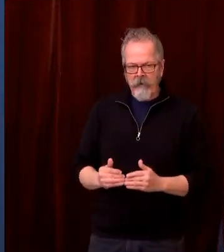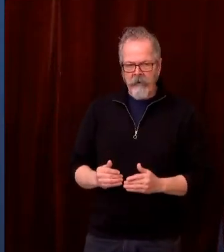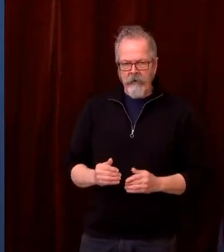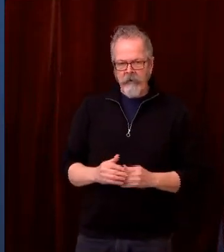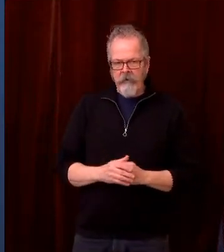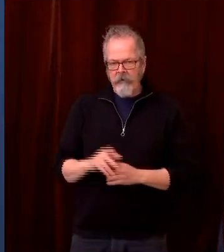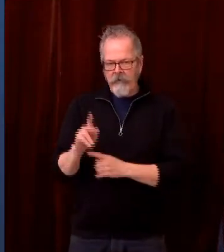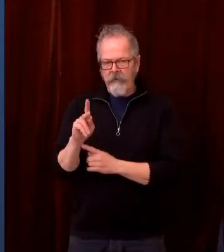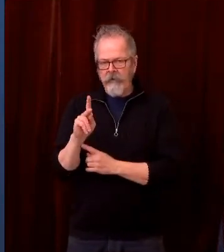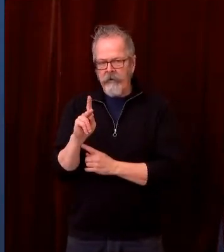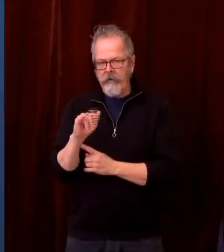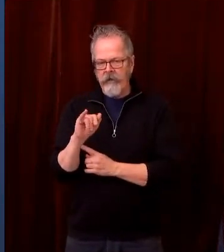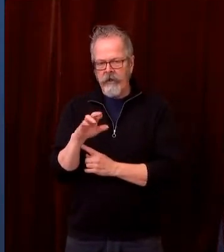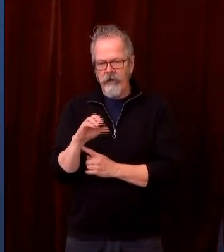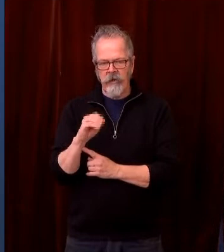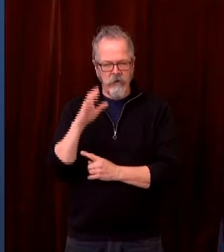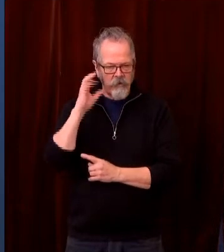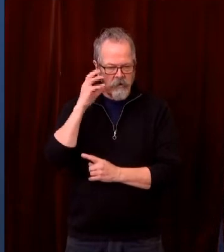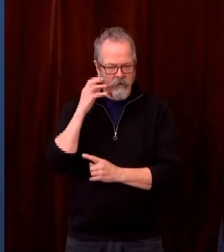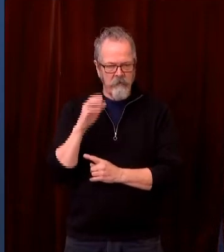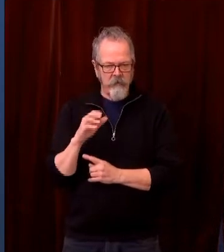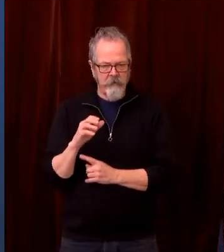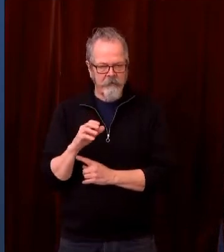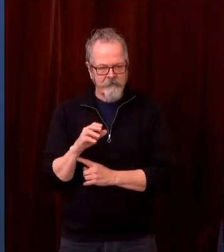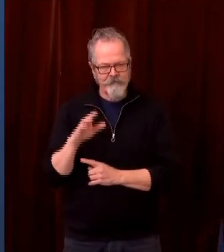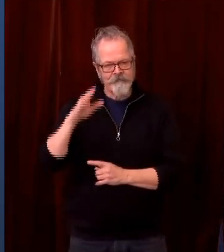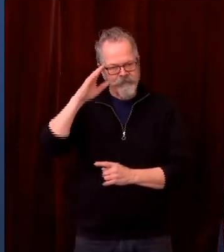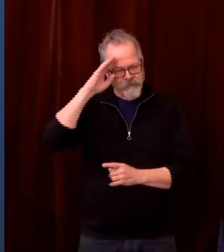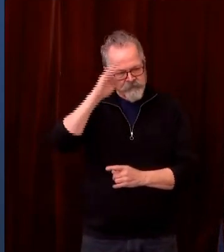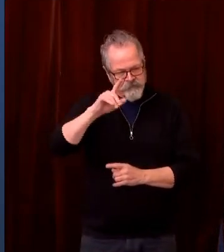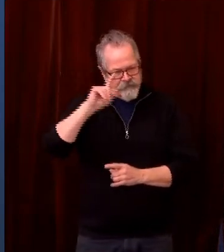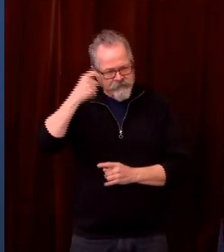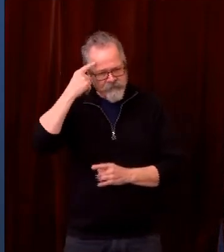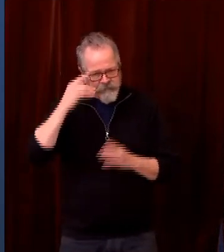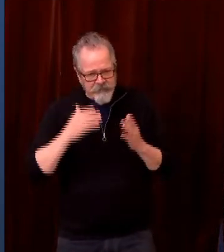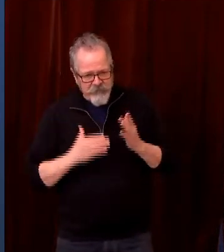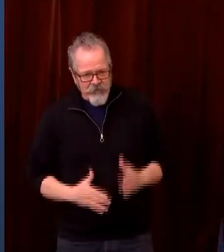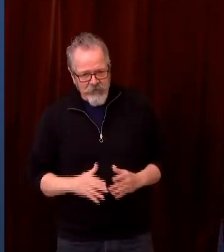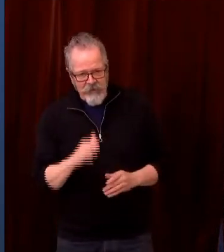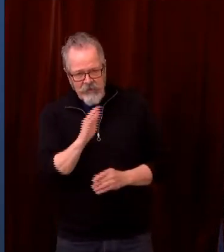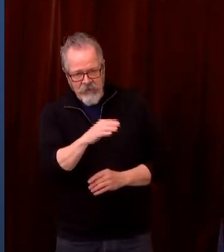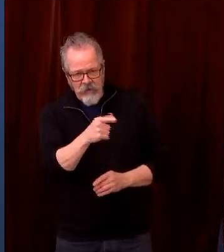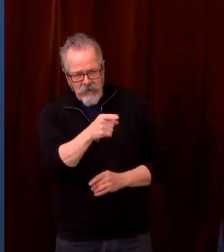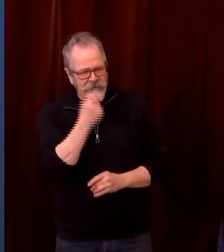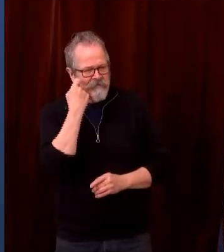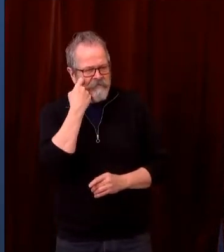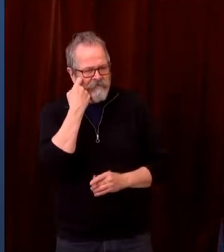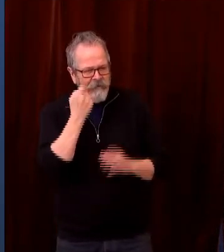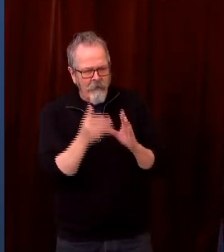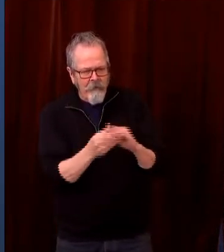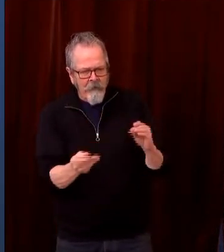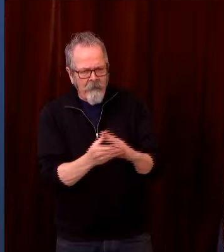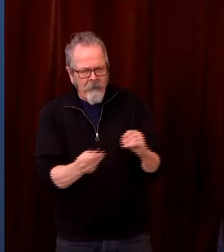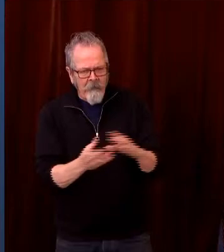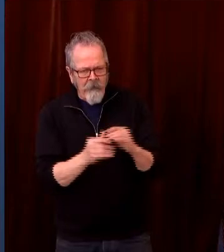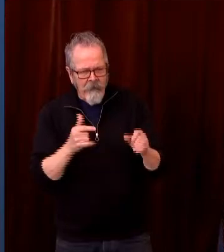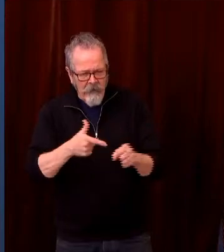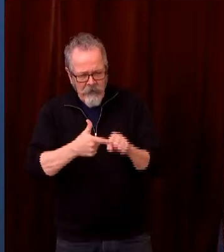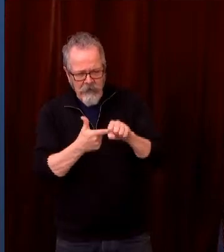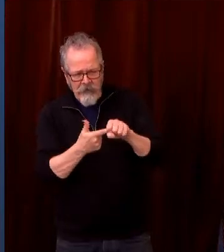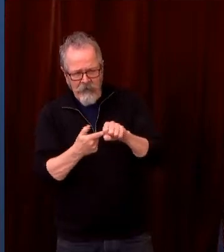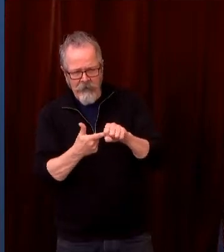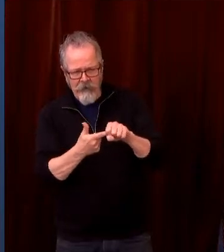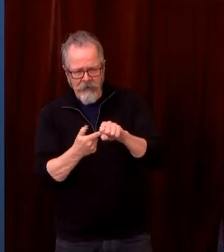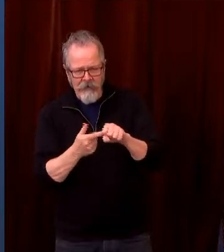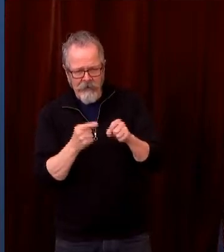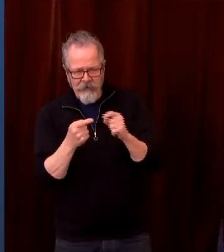Hi, Governor. Just a couple of quick things. One, you mentioned some special syringes to get an extra dose out of vaccines at the beginning. Do you happen to know when those will be